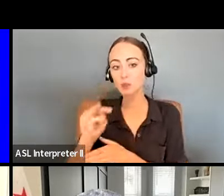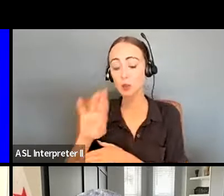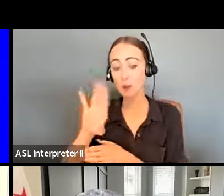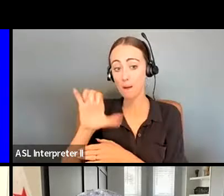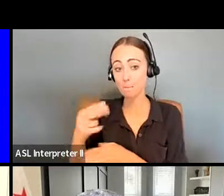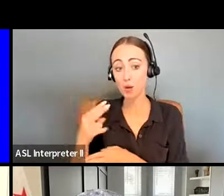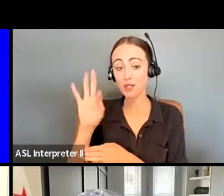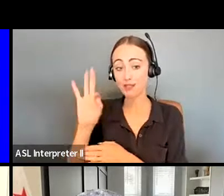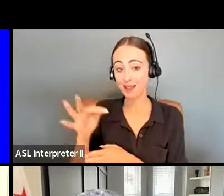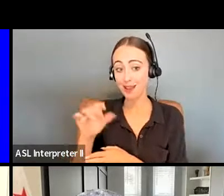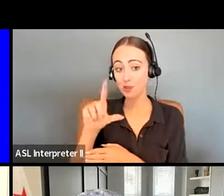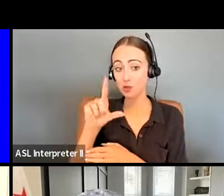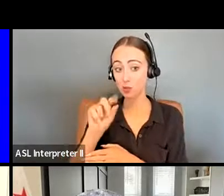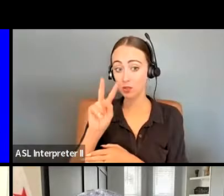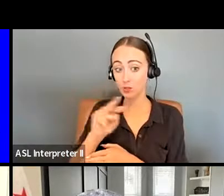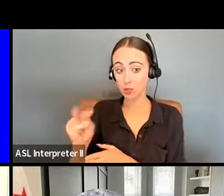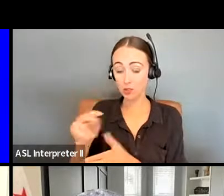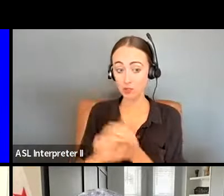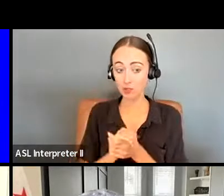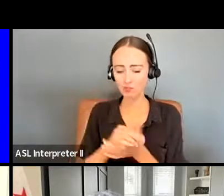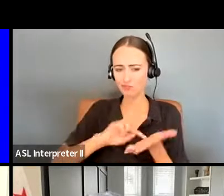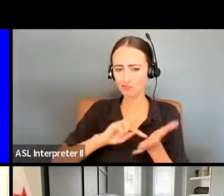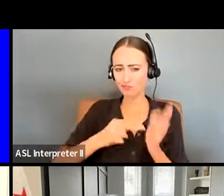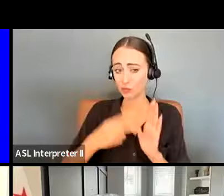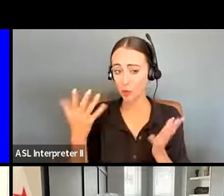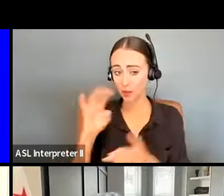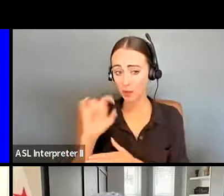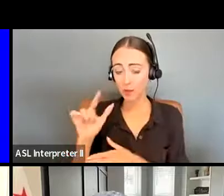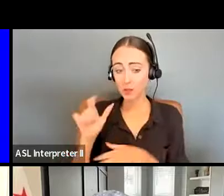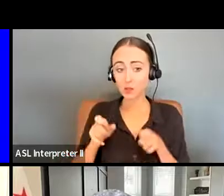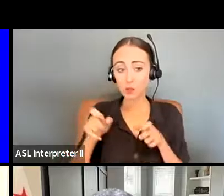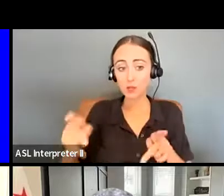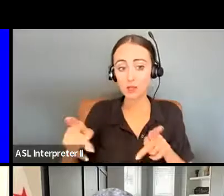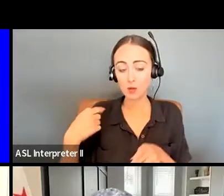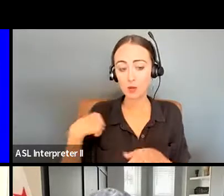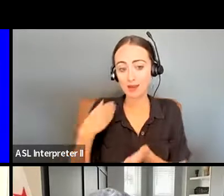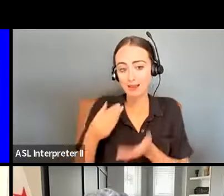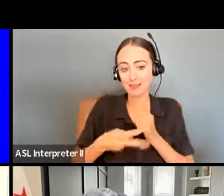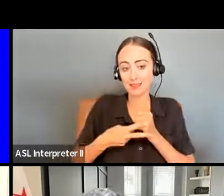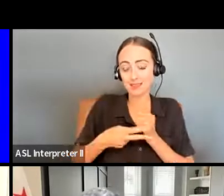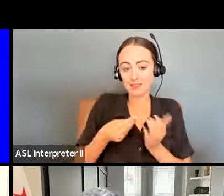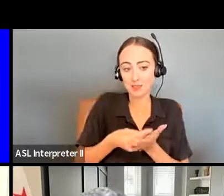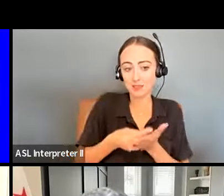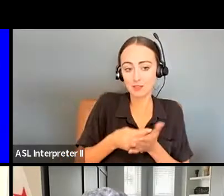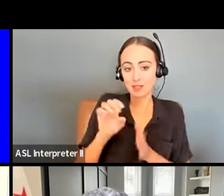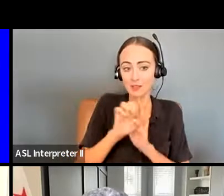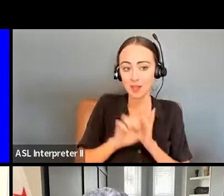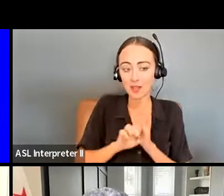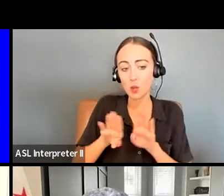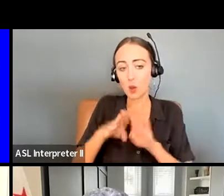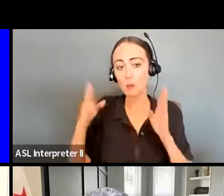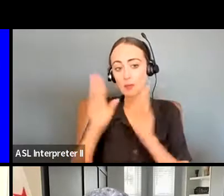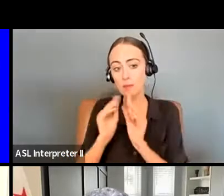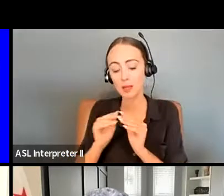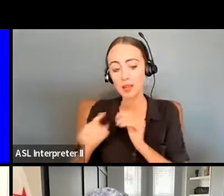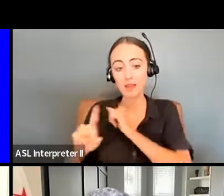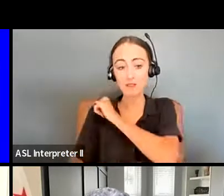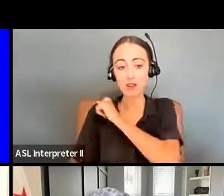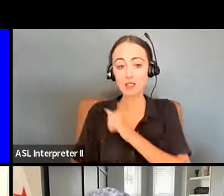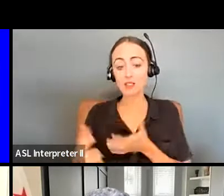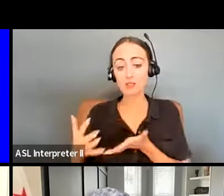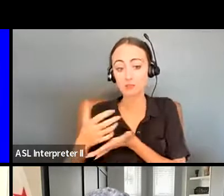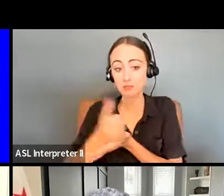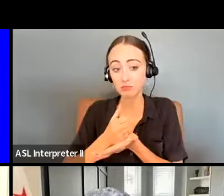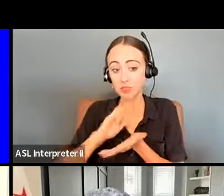March 9th, 2022. The purpose of the bill is to allow BEGA to retain the funds from ethics and open meeting violations collected by the Central